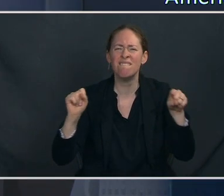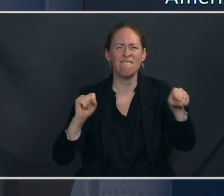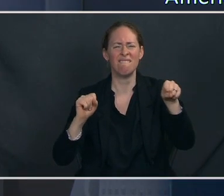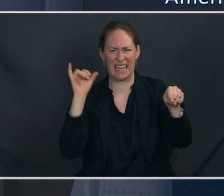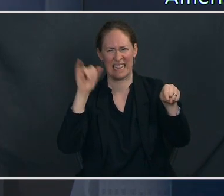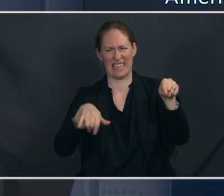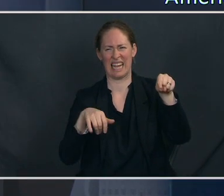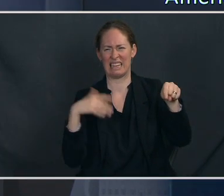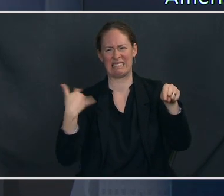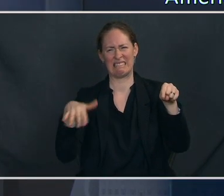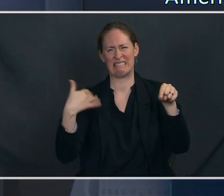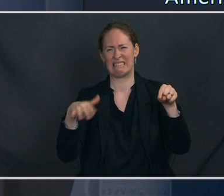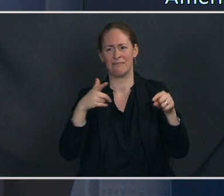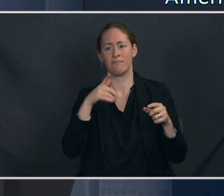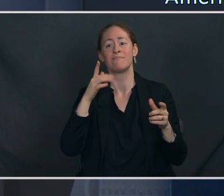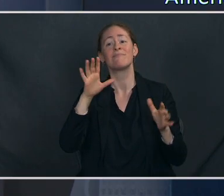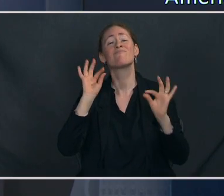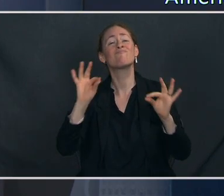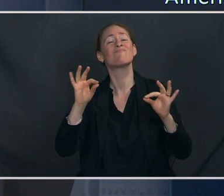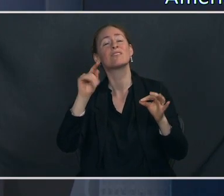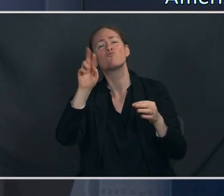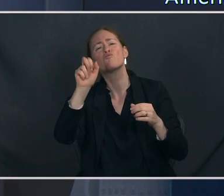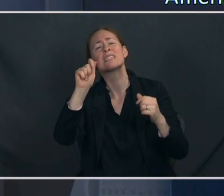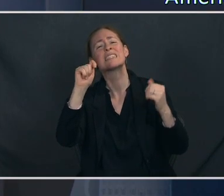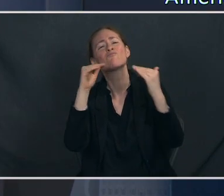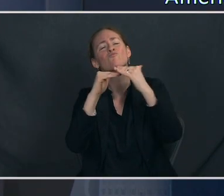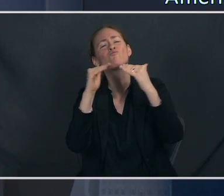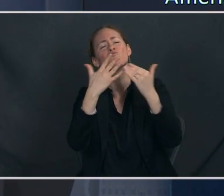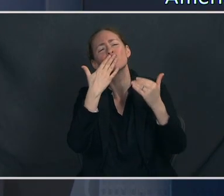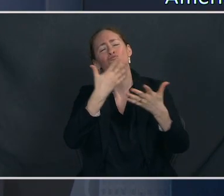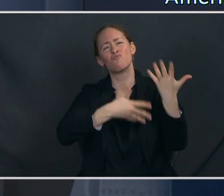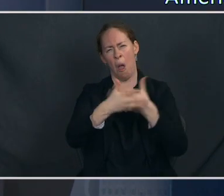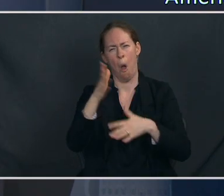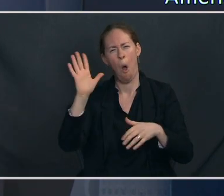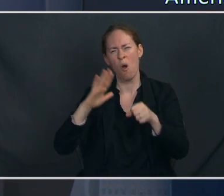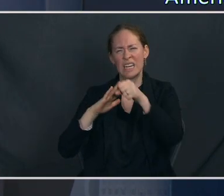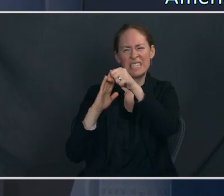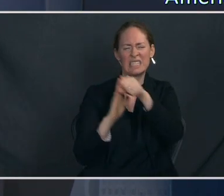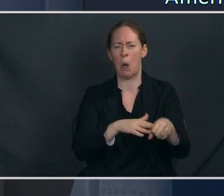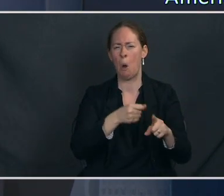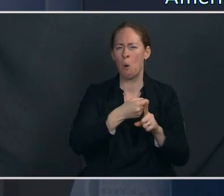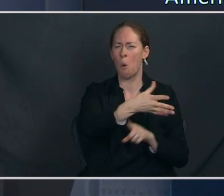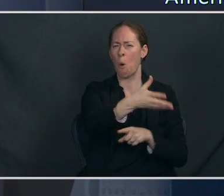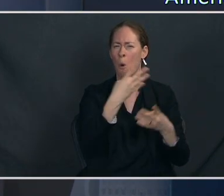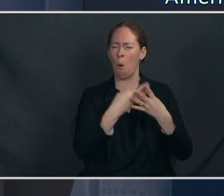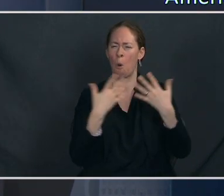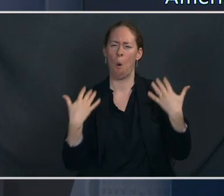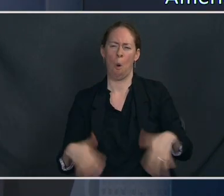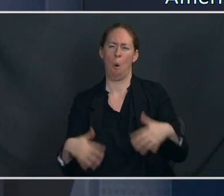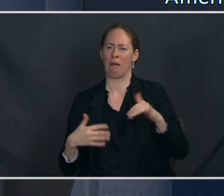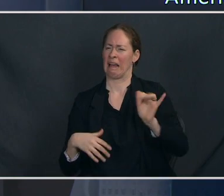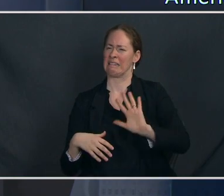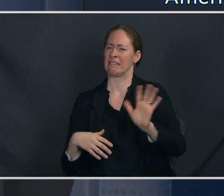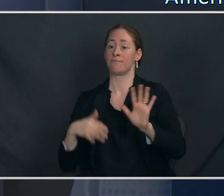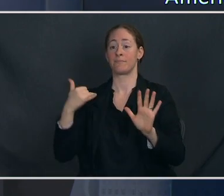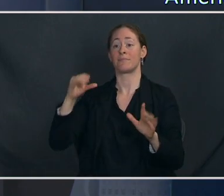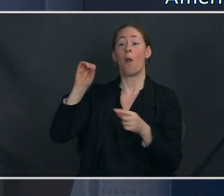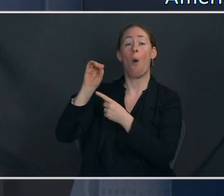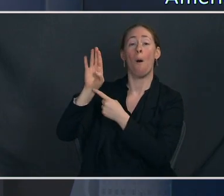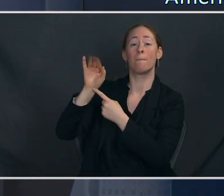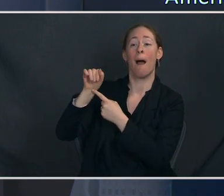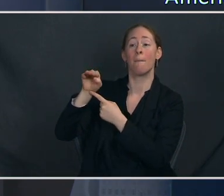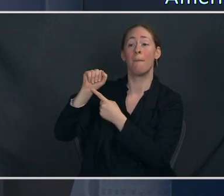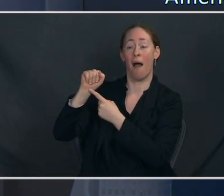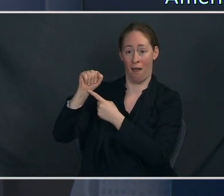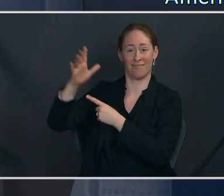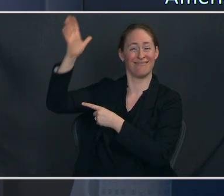humane. This was the Obama-Biden administration took steps to end